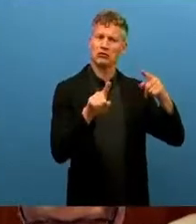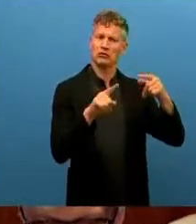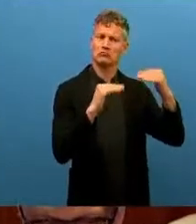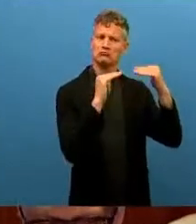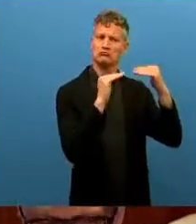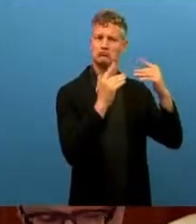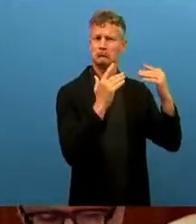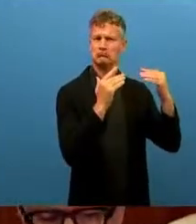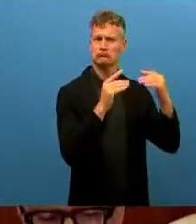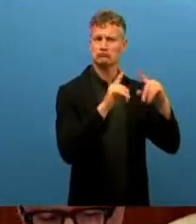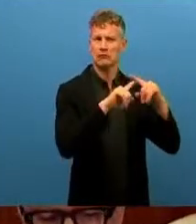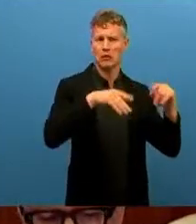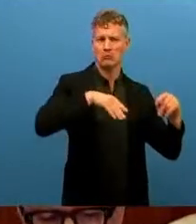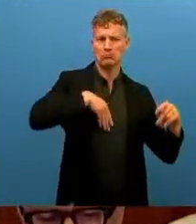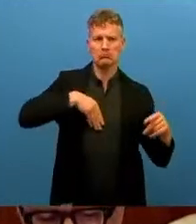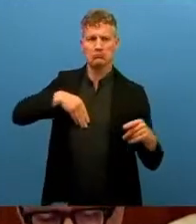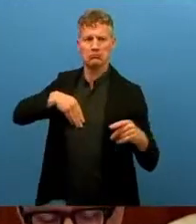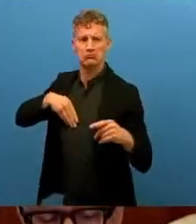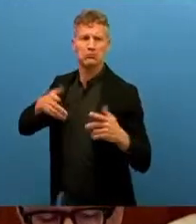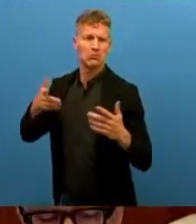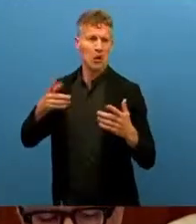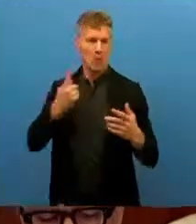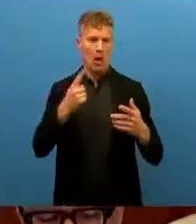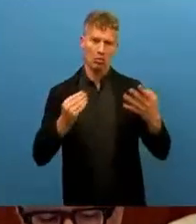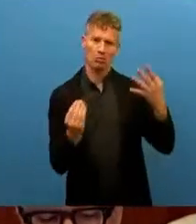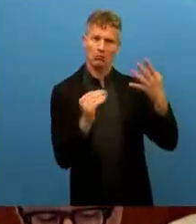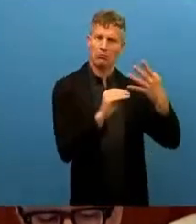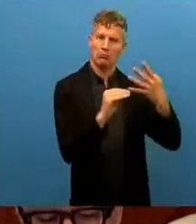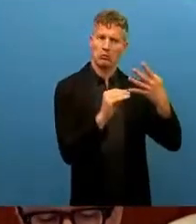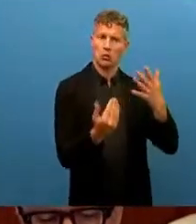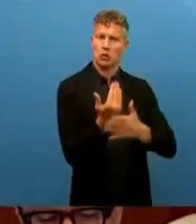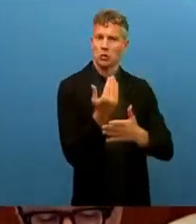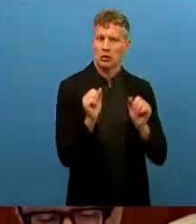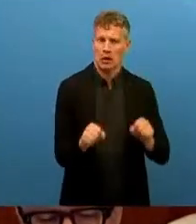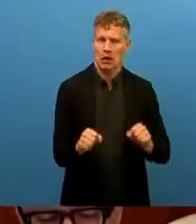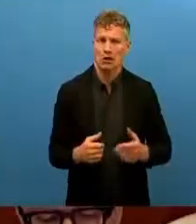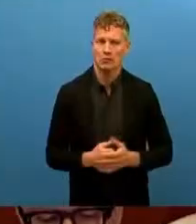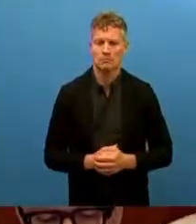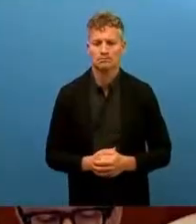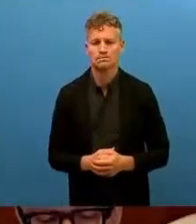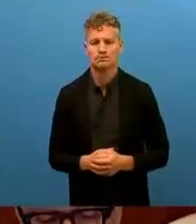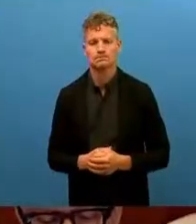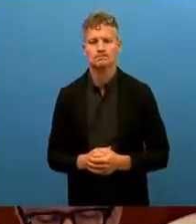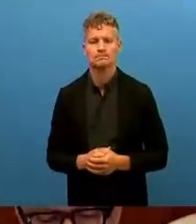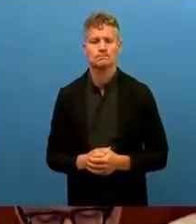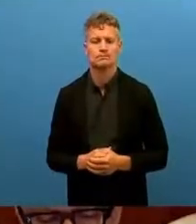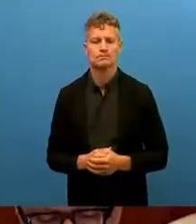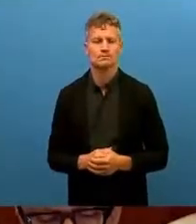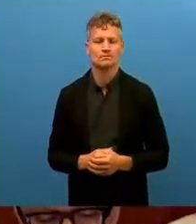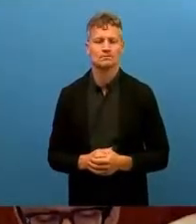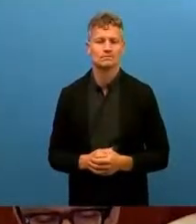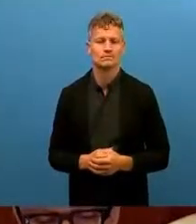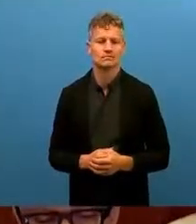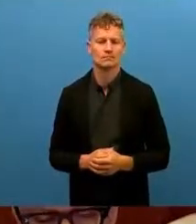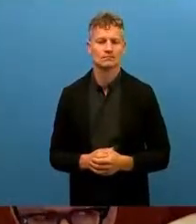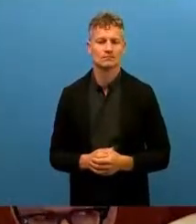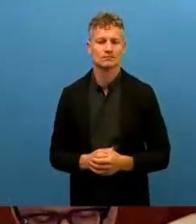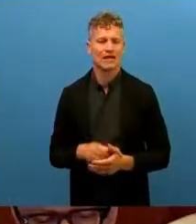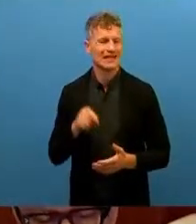institutional reform. Participation is not an end in itself. It is a means to ensure